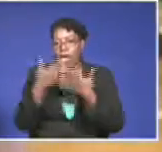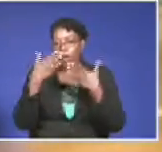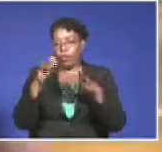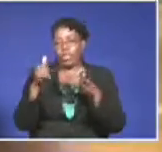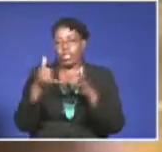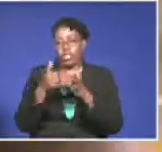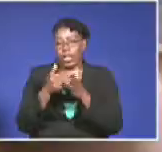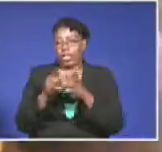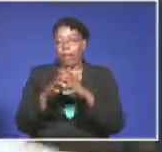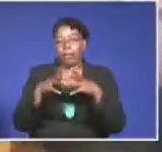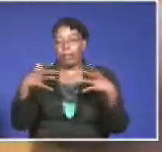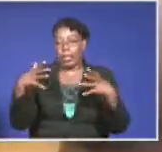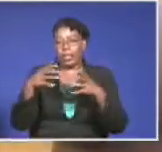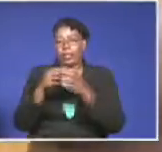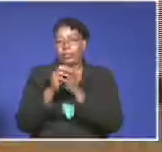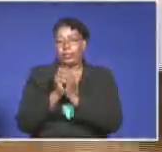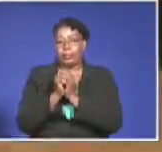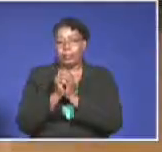it with a bang.